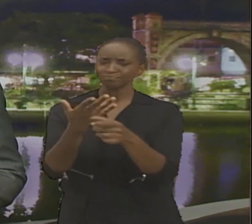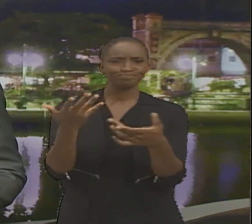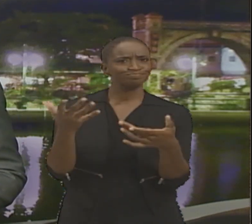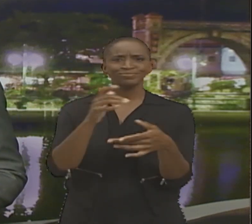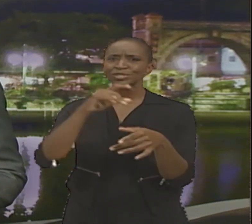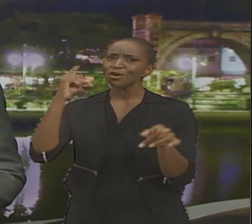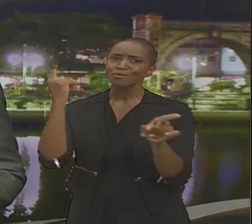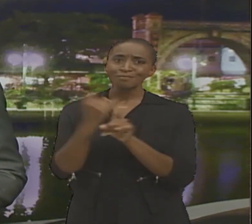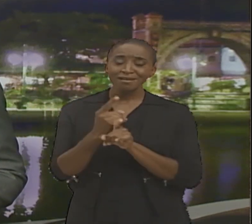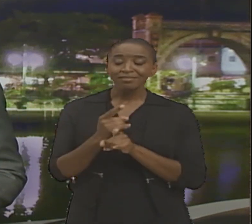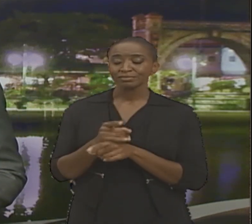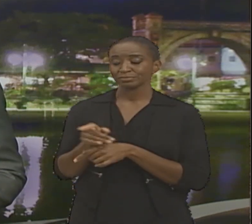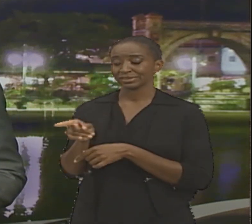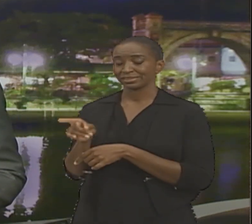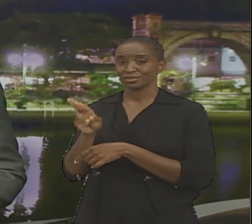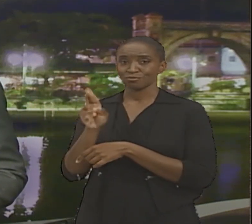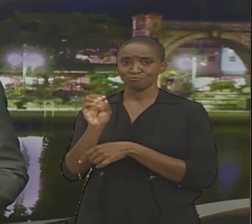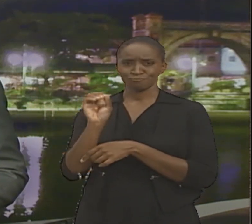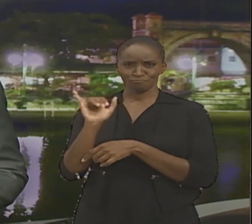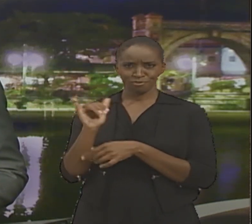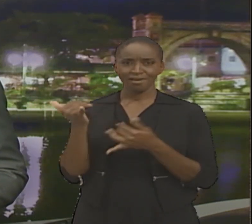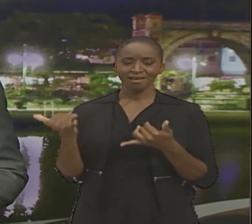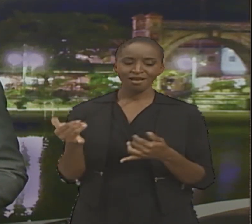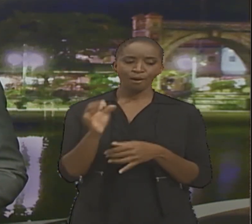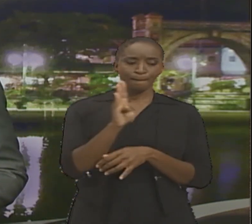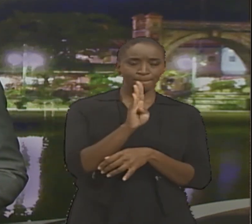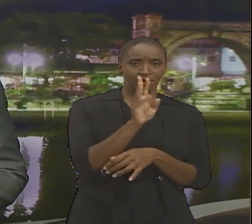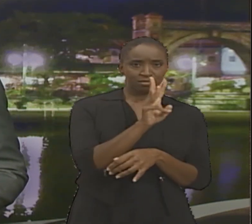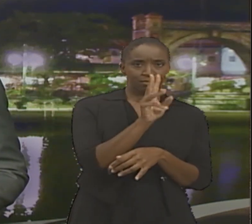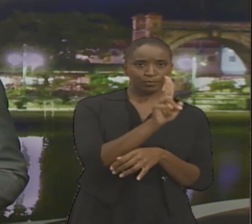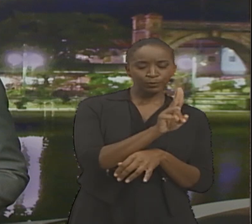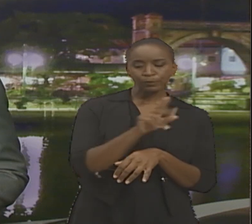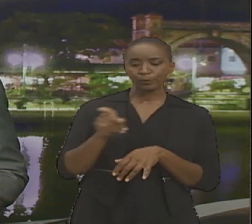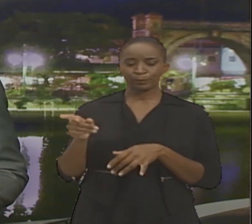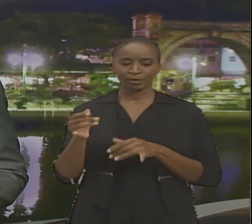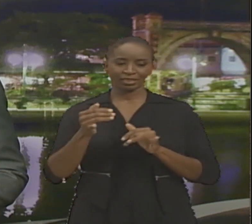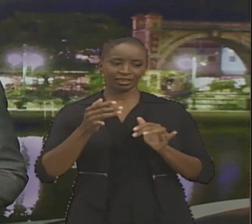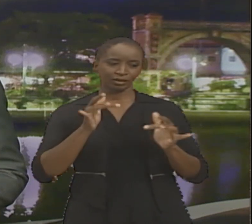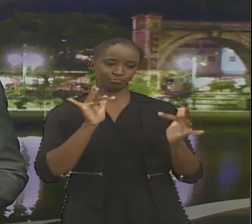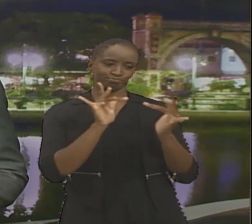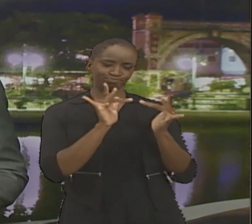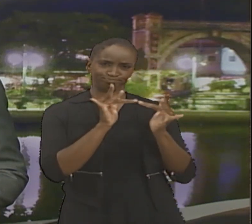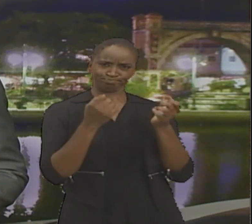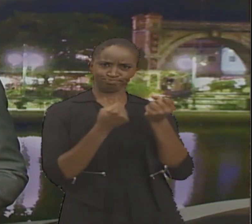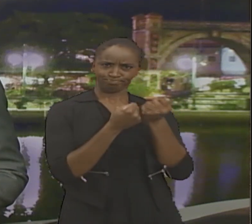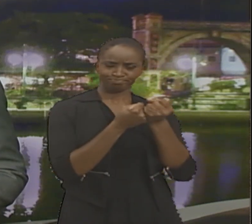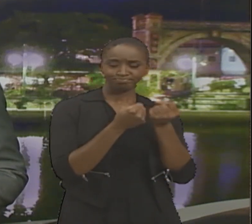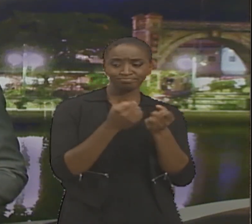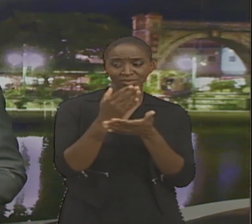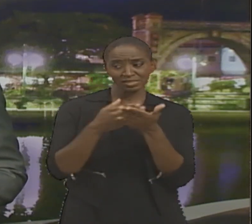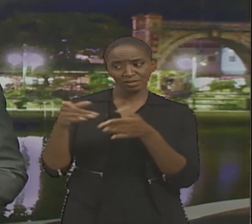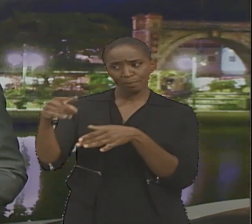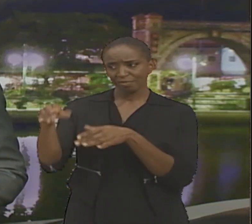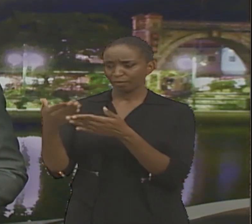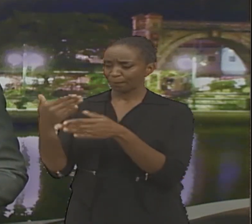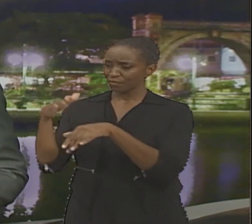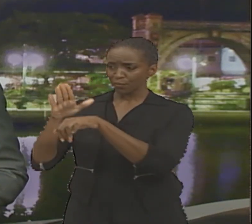who is now a consultant with the BWU, noted that in some instances, workers were not given proper notice nor